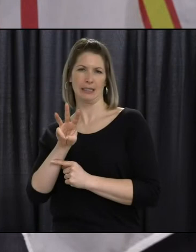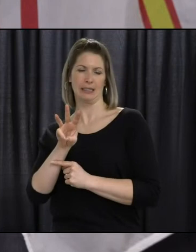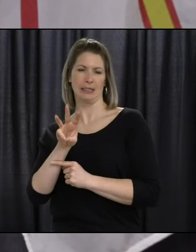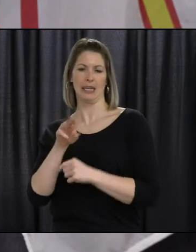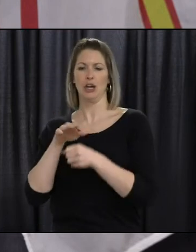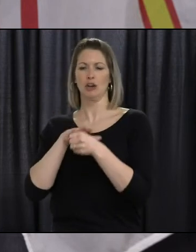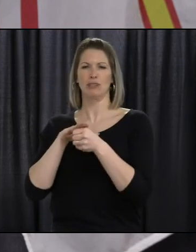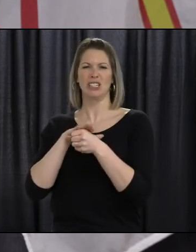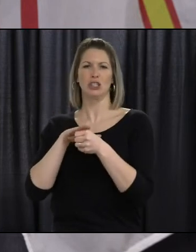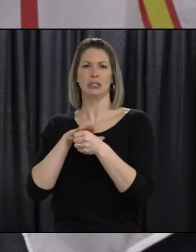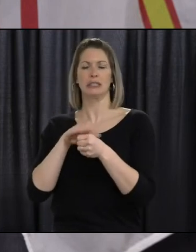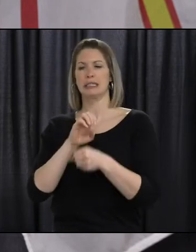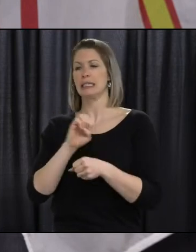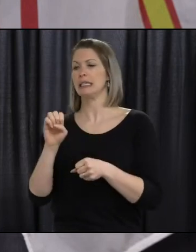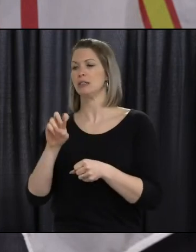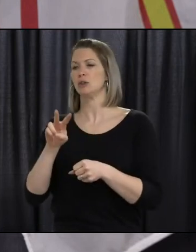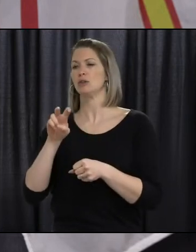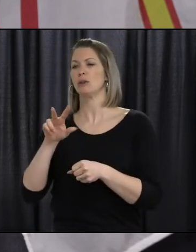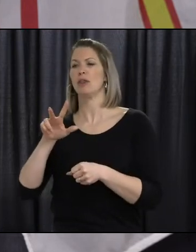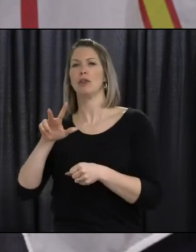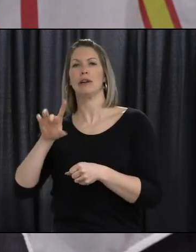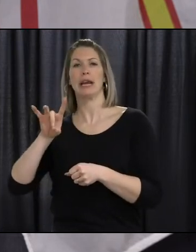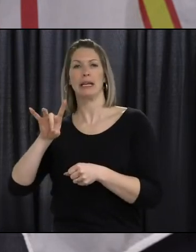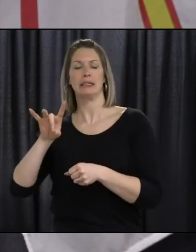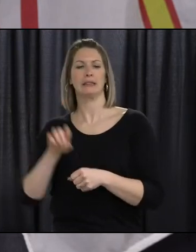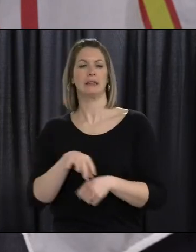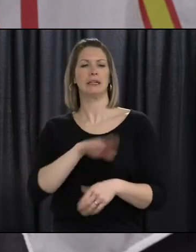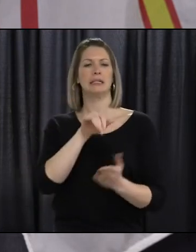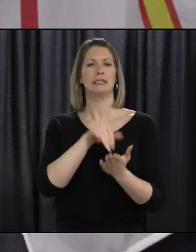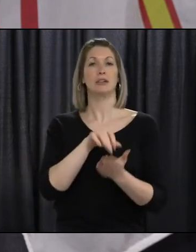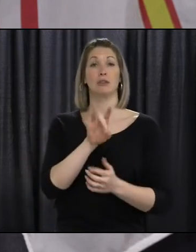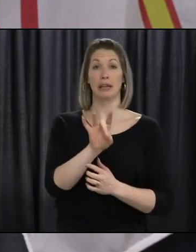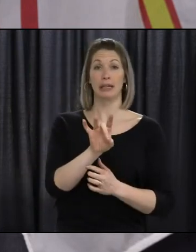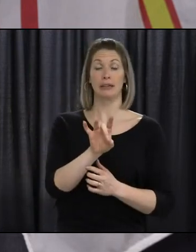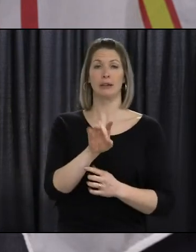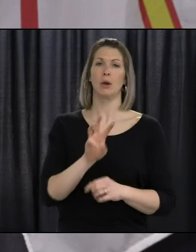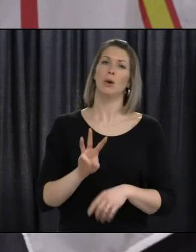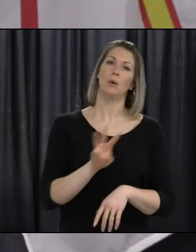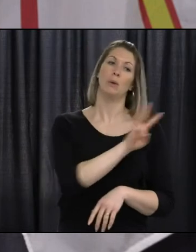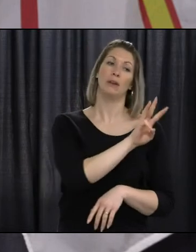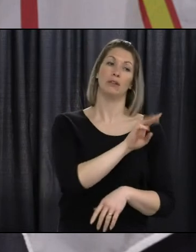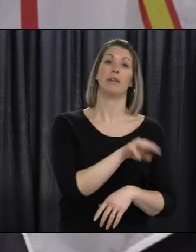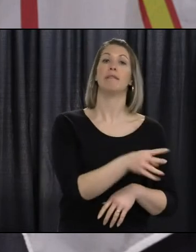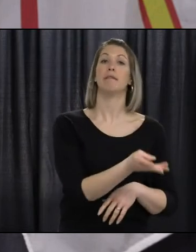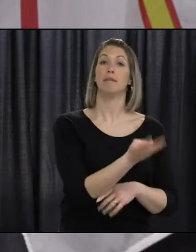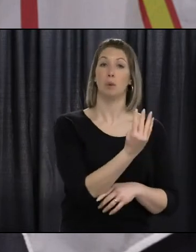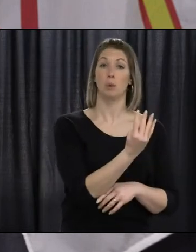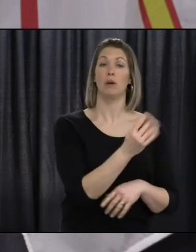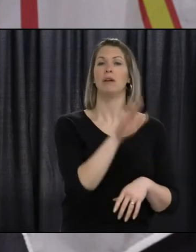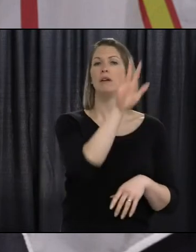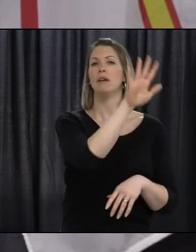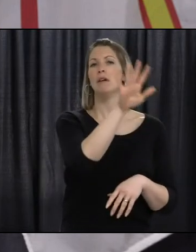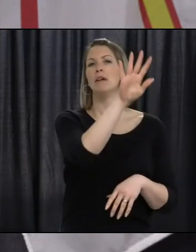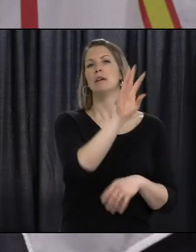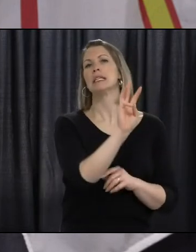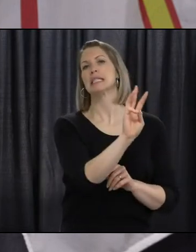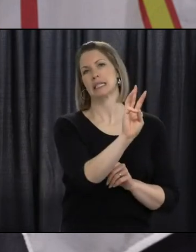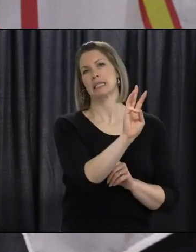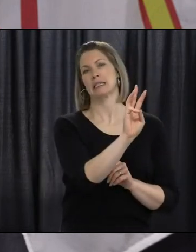brings us to 238 cases in Eastern, 8 cases in Central, 4 in Western, and 6 in Labrador-Grenville